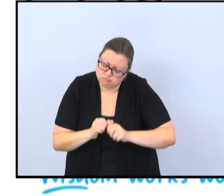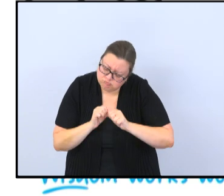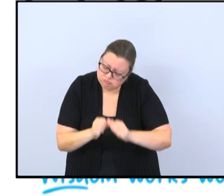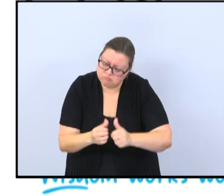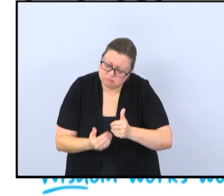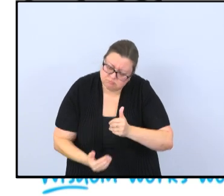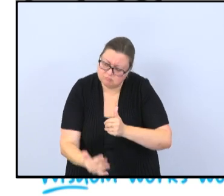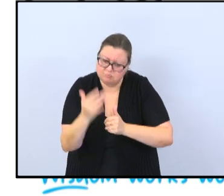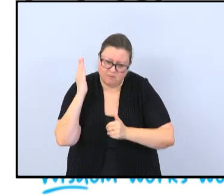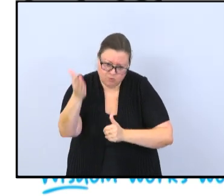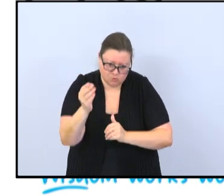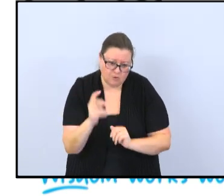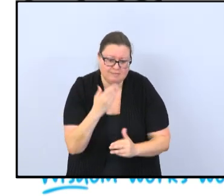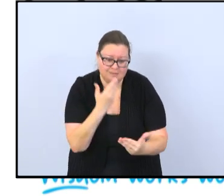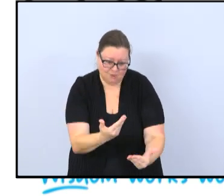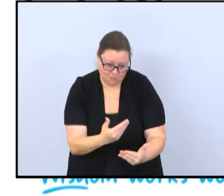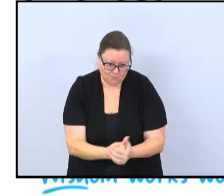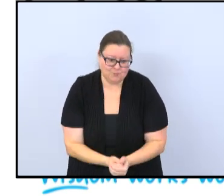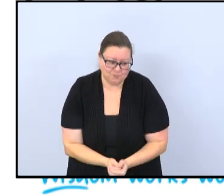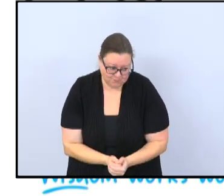future projects. Thank you.